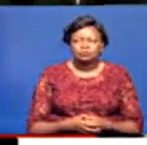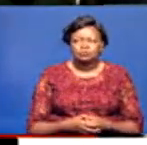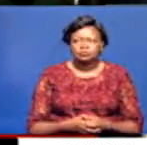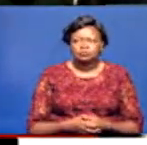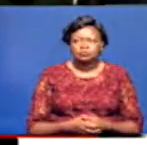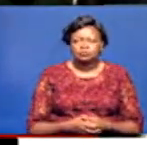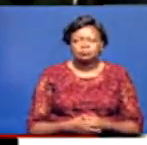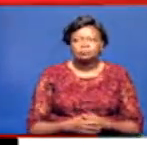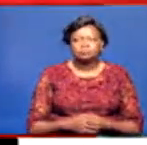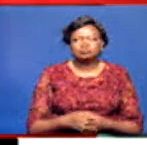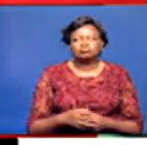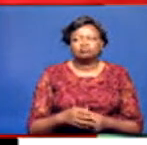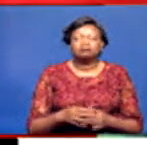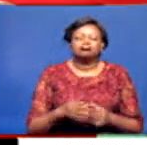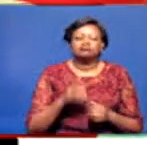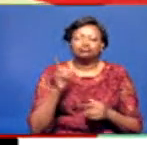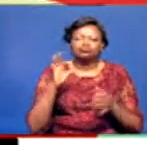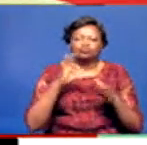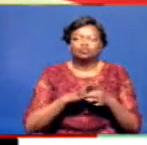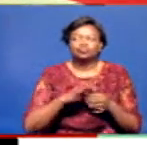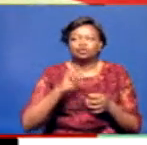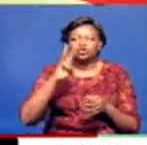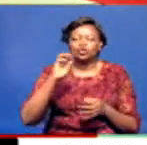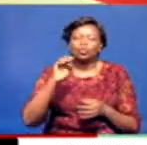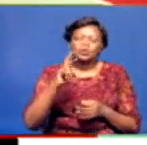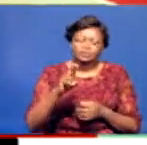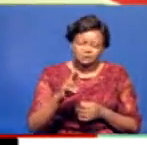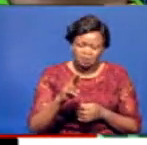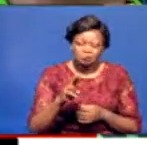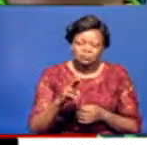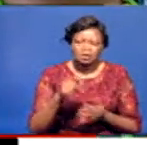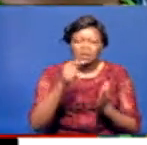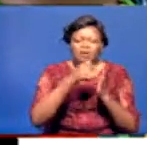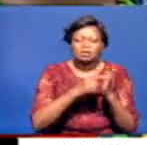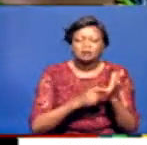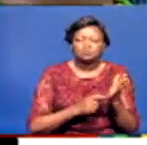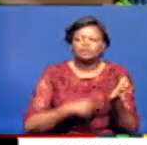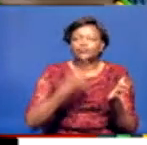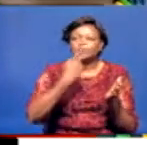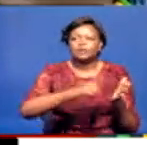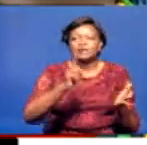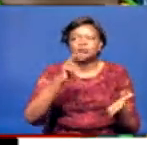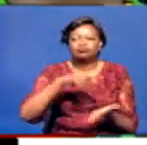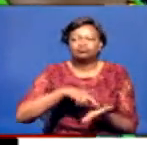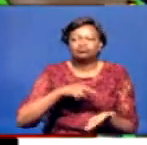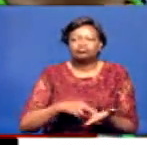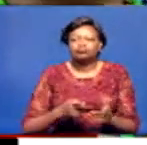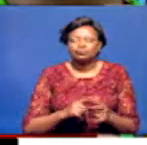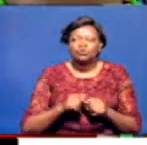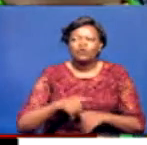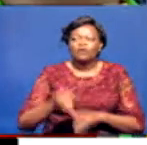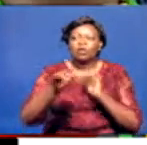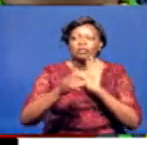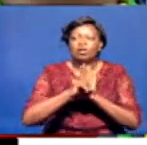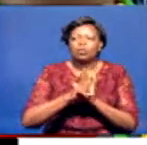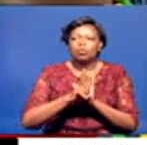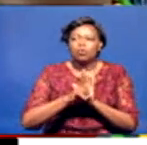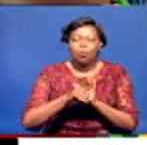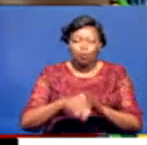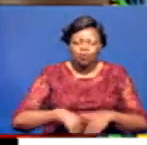now joins Walter Mongare in the list of cleared aspirants. And we are going to follow the law, we are going to abide by the